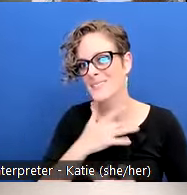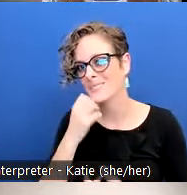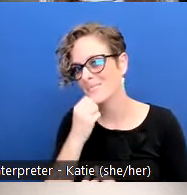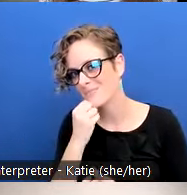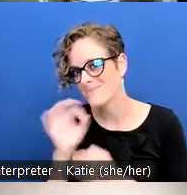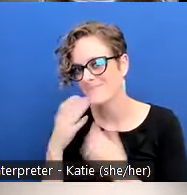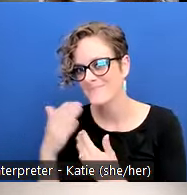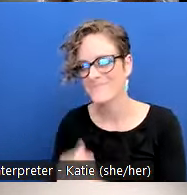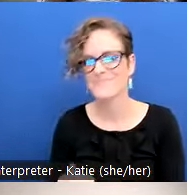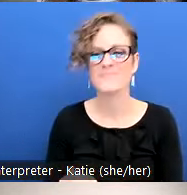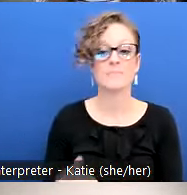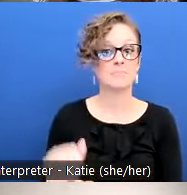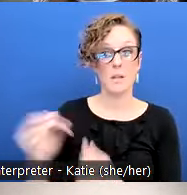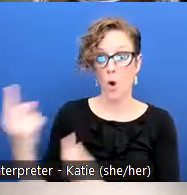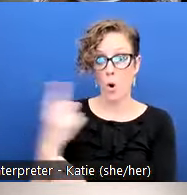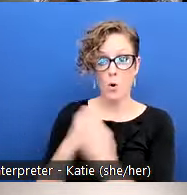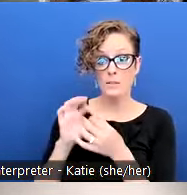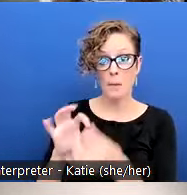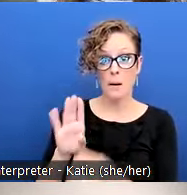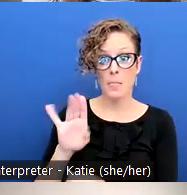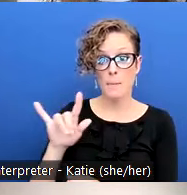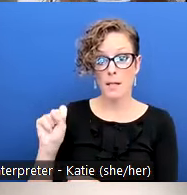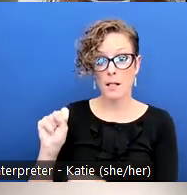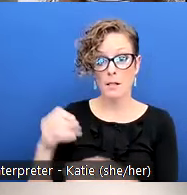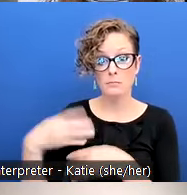Okay, but if there's no questions on that, I will keep